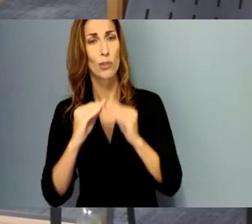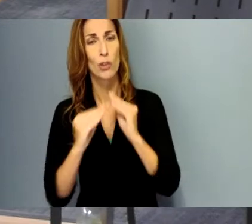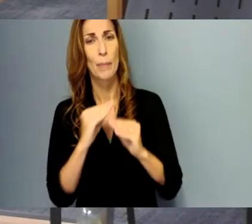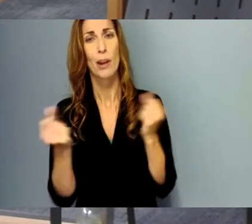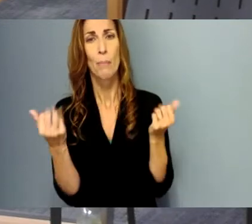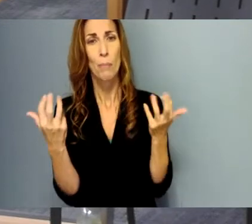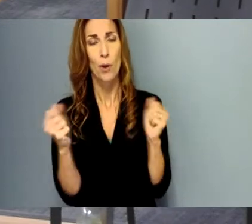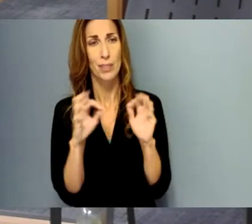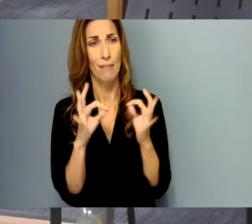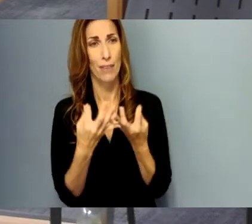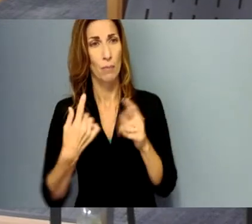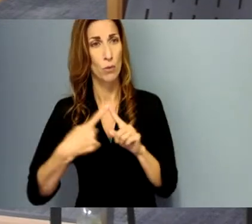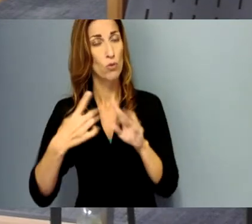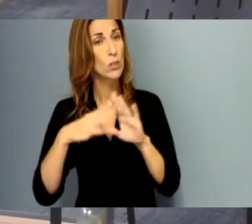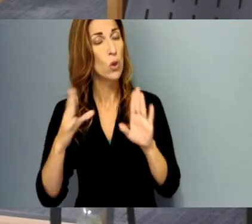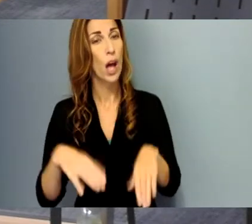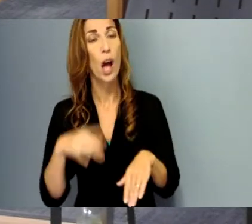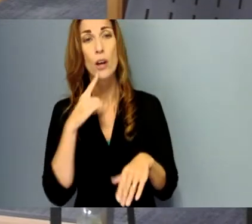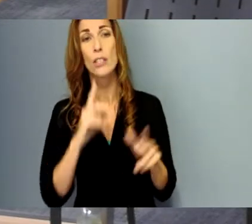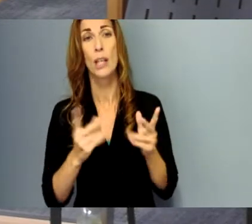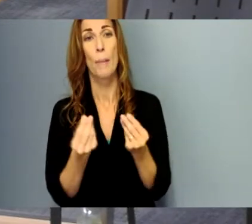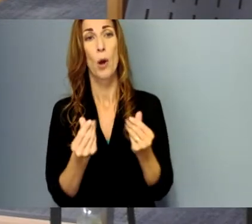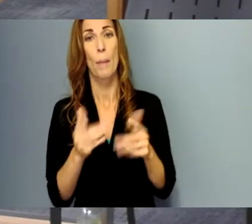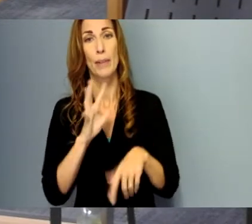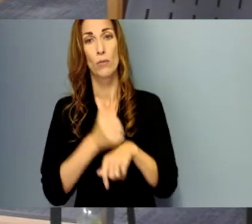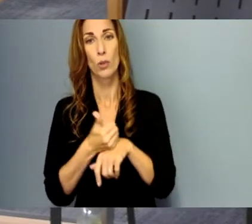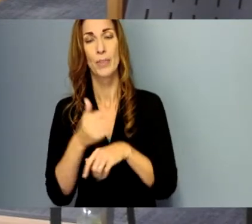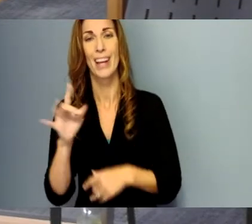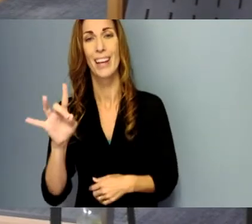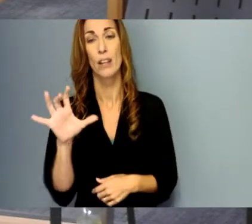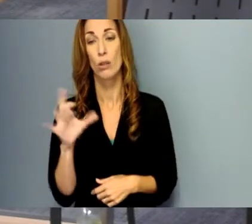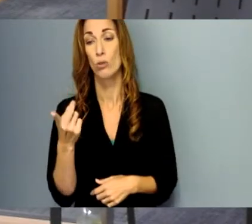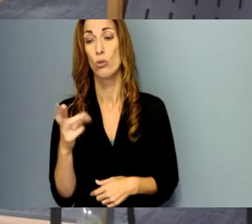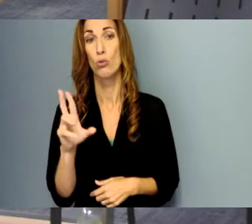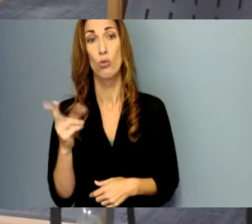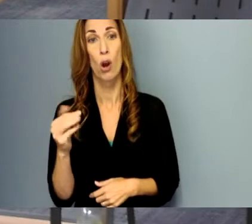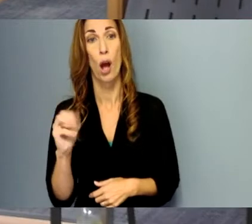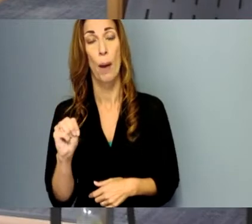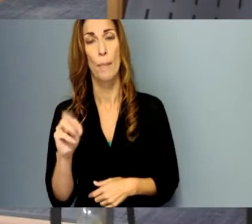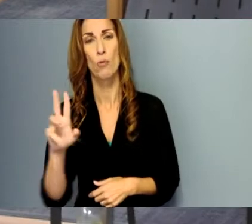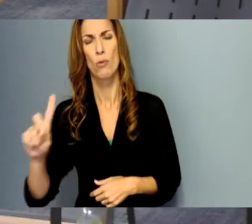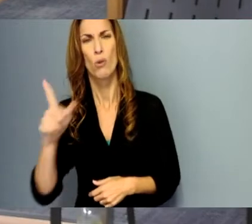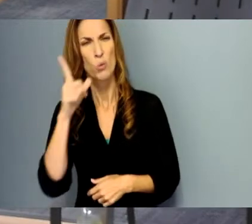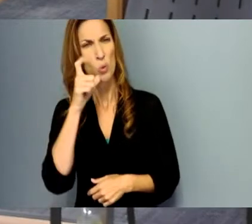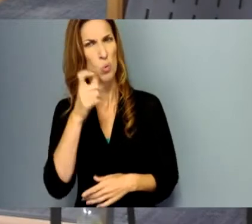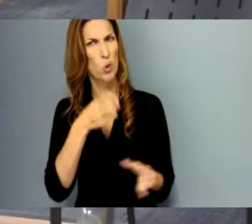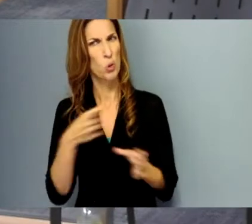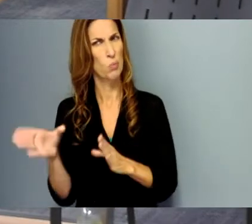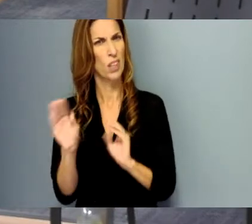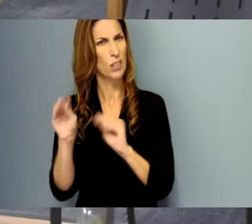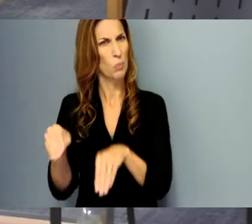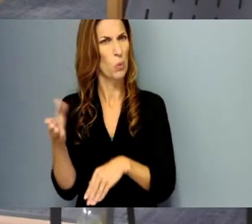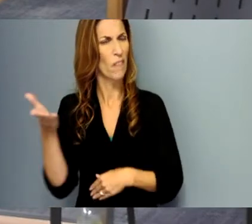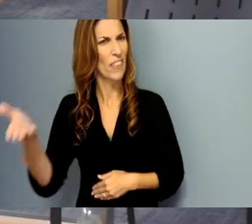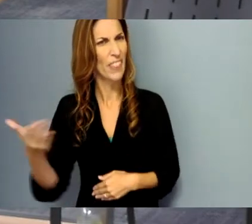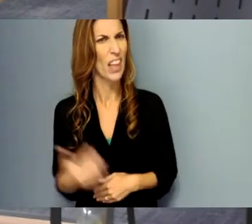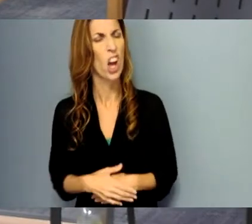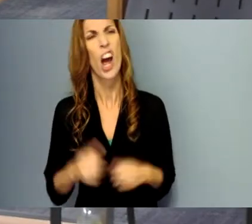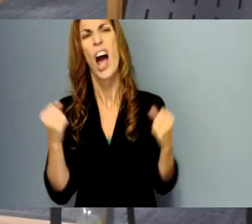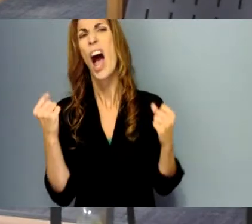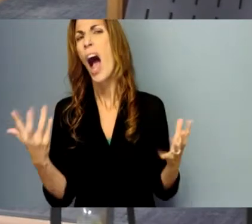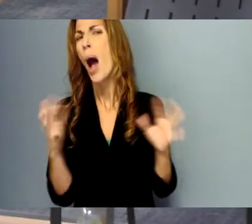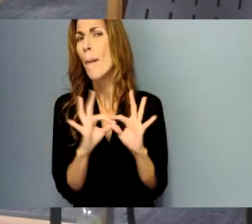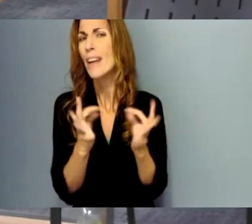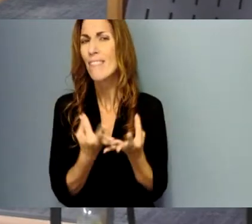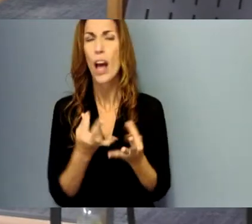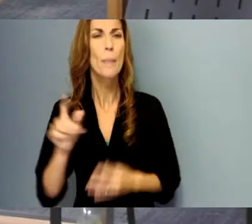rental housing, properties located at 800 Durham Road. Who are we planning to house there? How many families